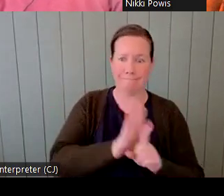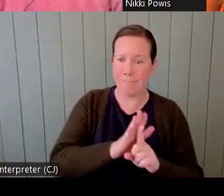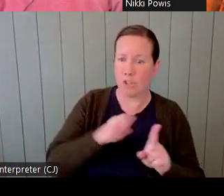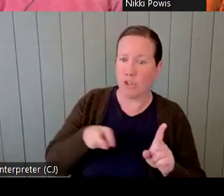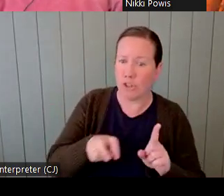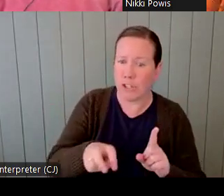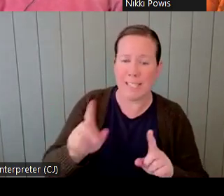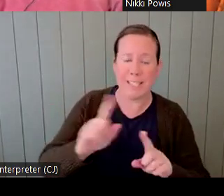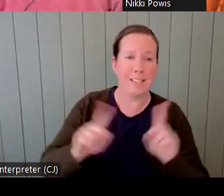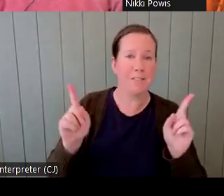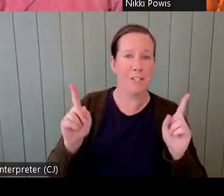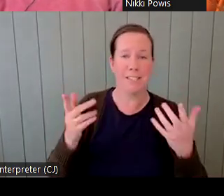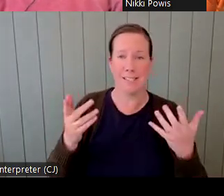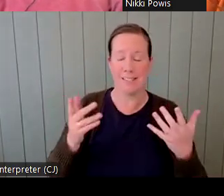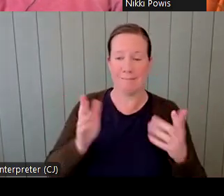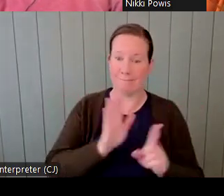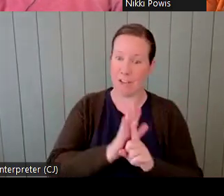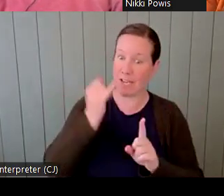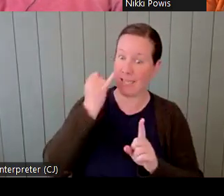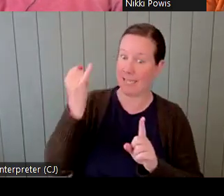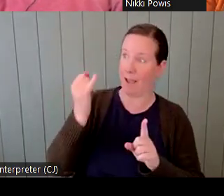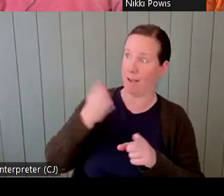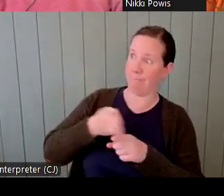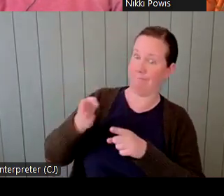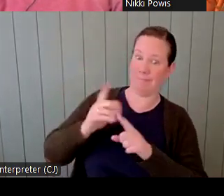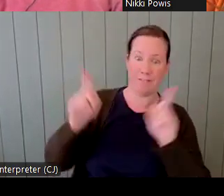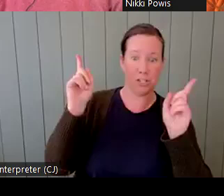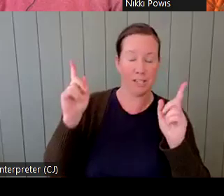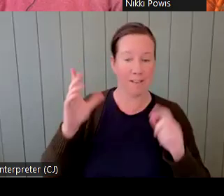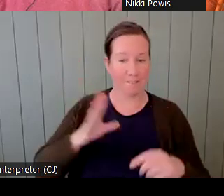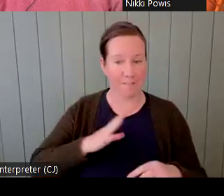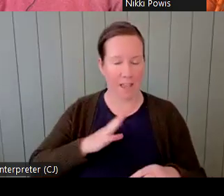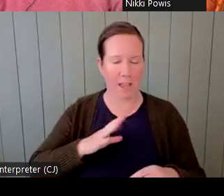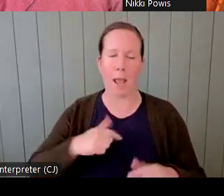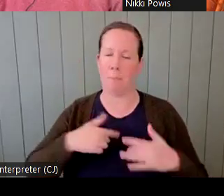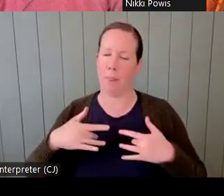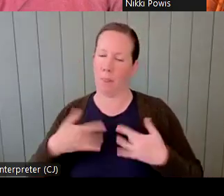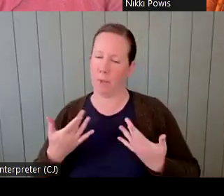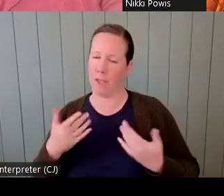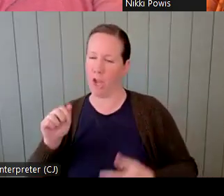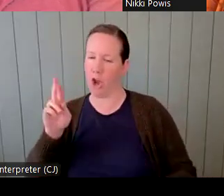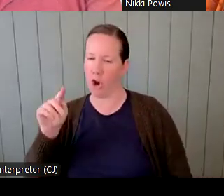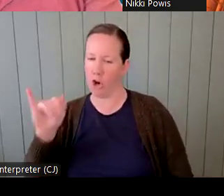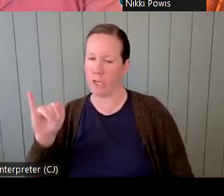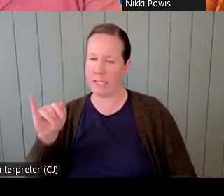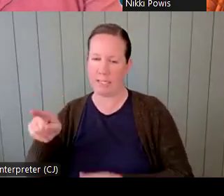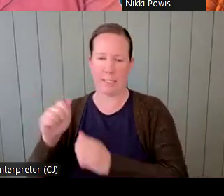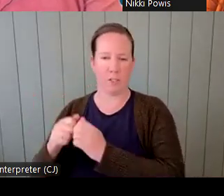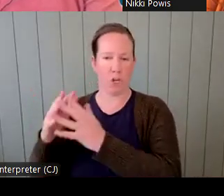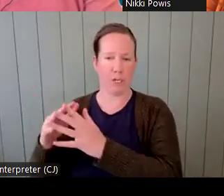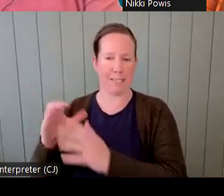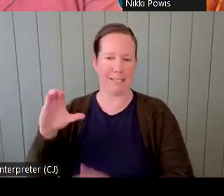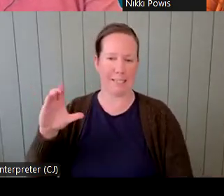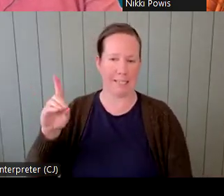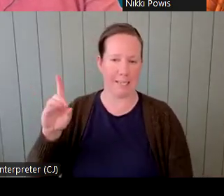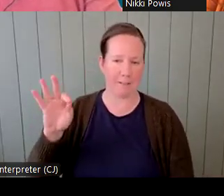place. Um, I'm thrilled that Aarti started a CDFI because one of the things that's really hard is access to